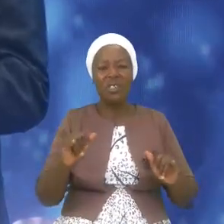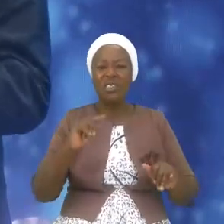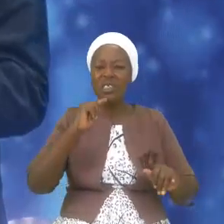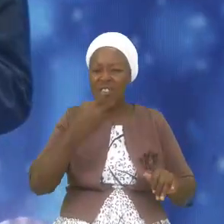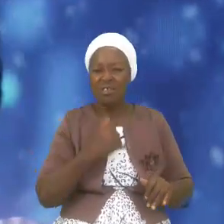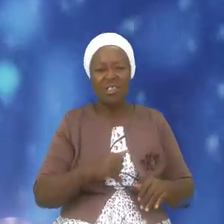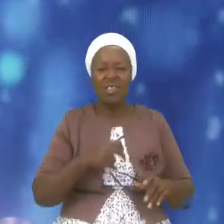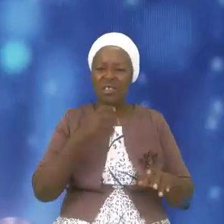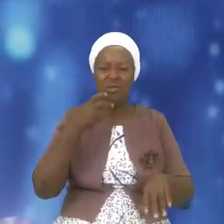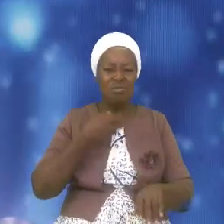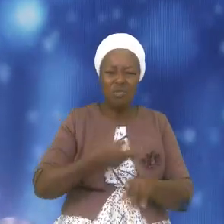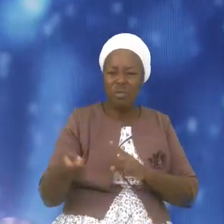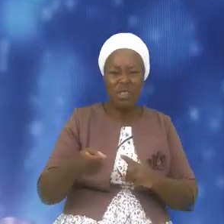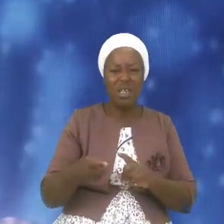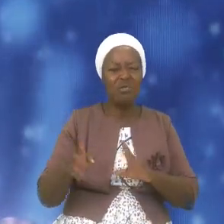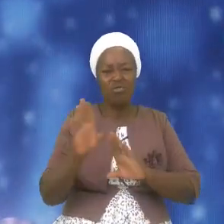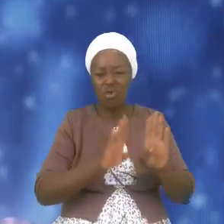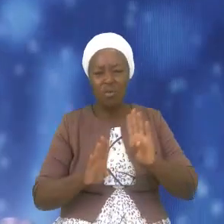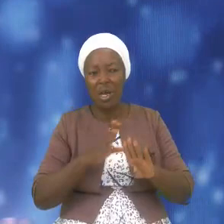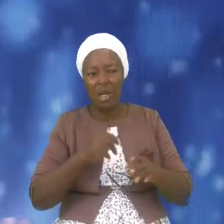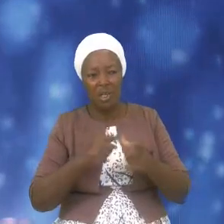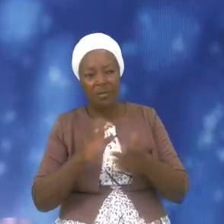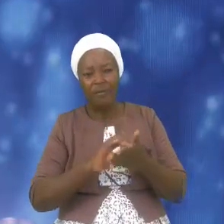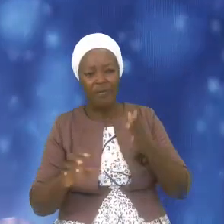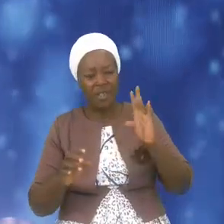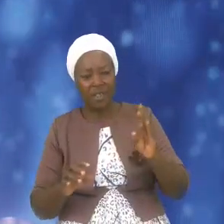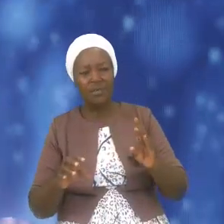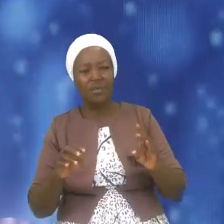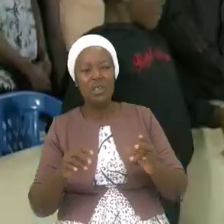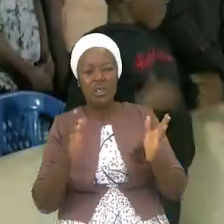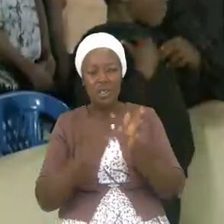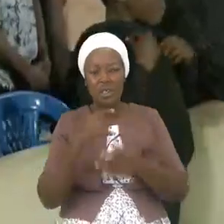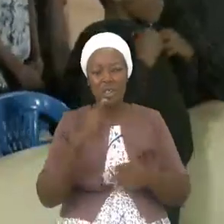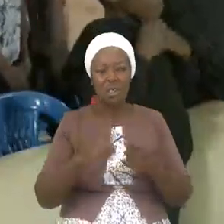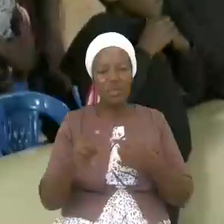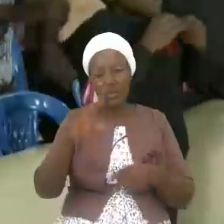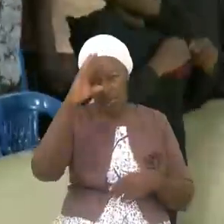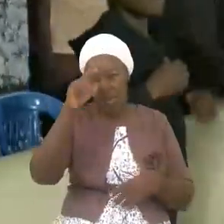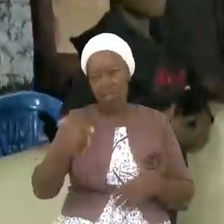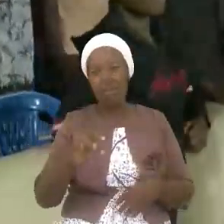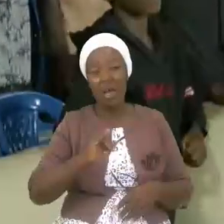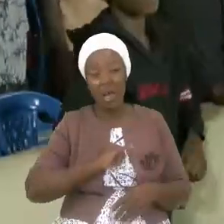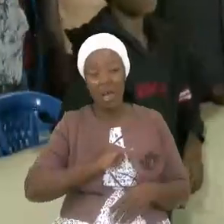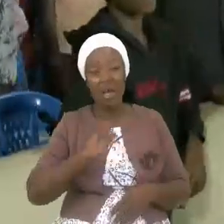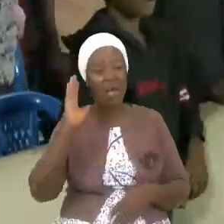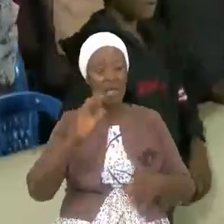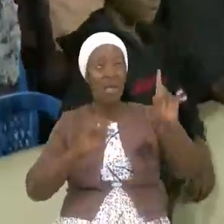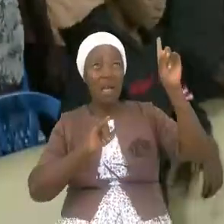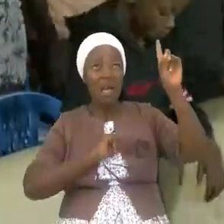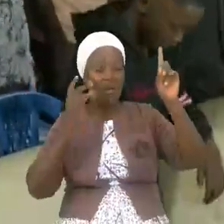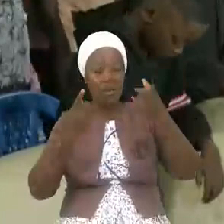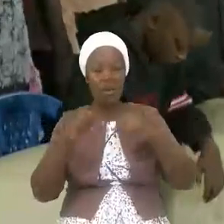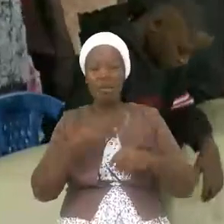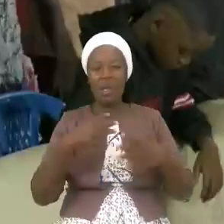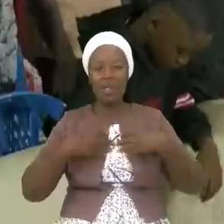will come and heal him. He will come and heal you. Tonight, he has